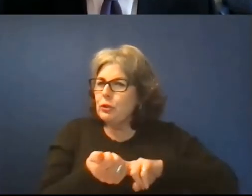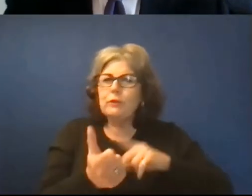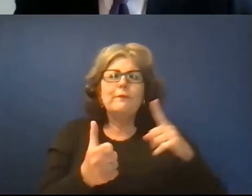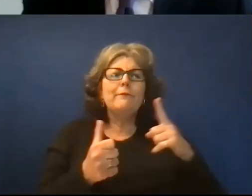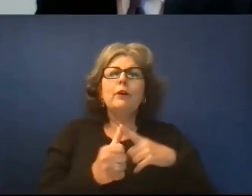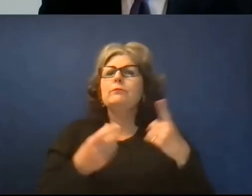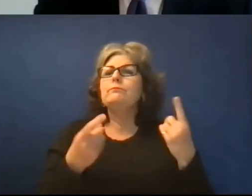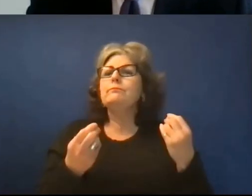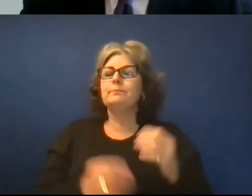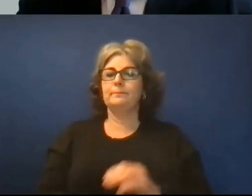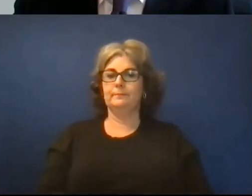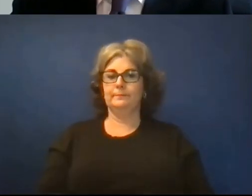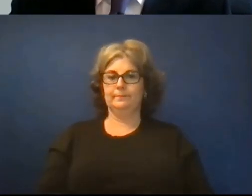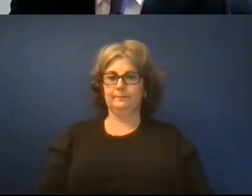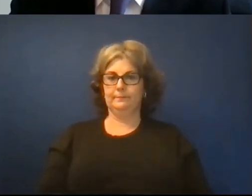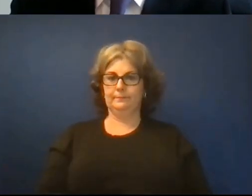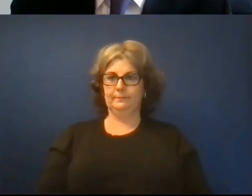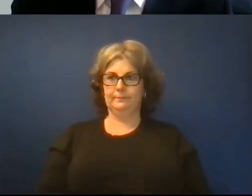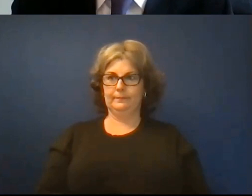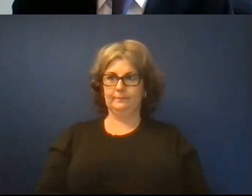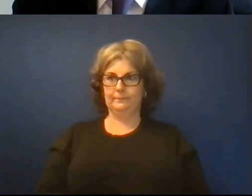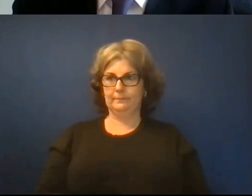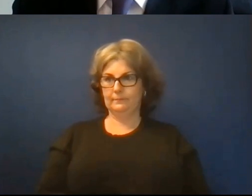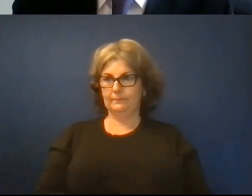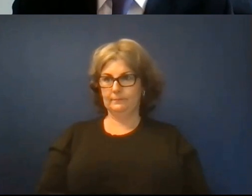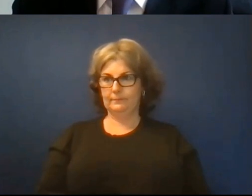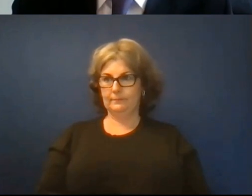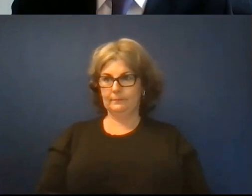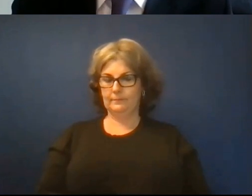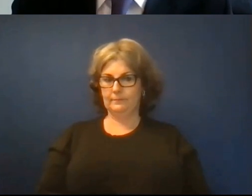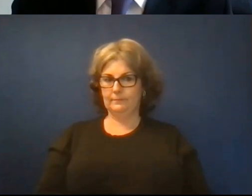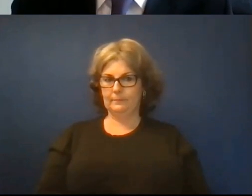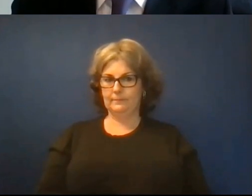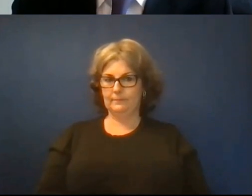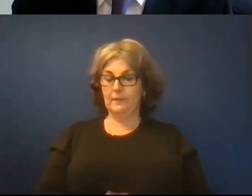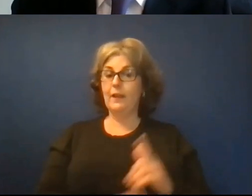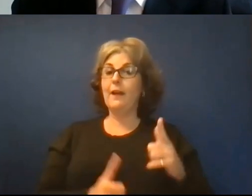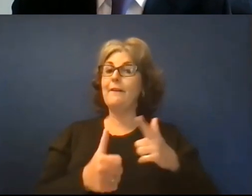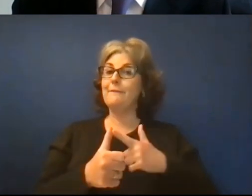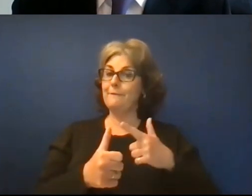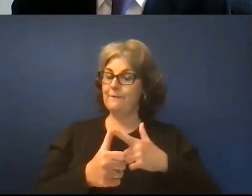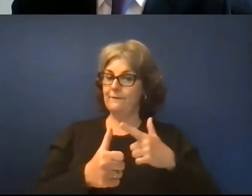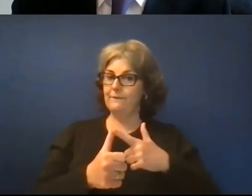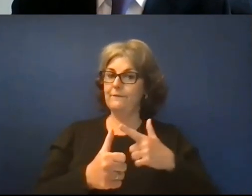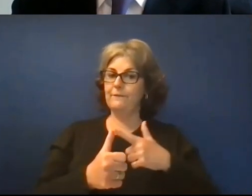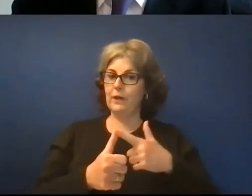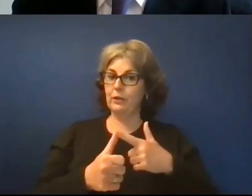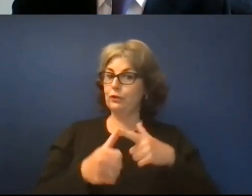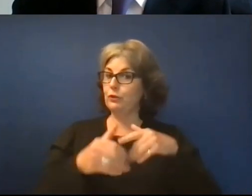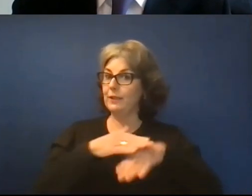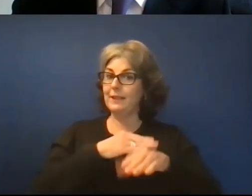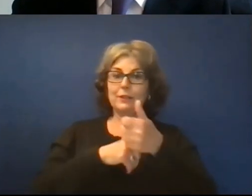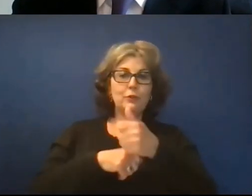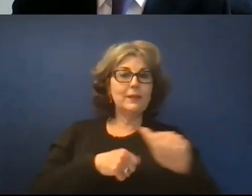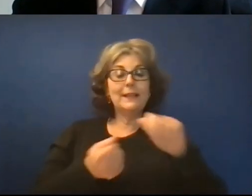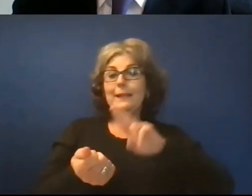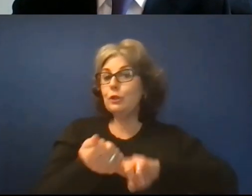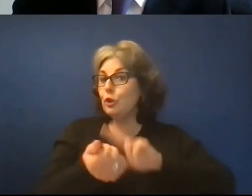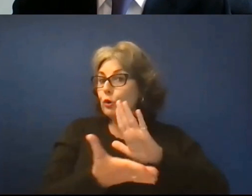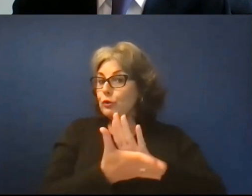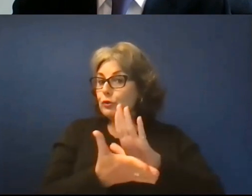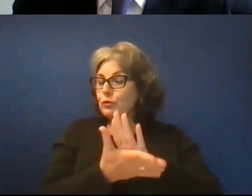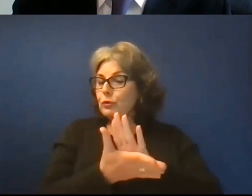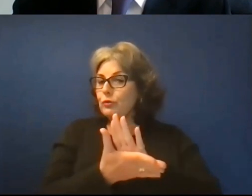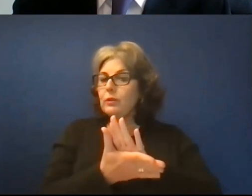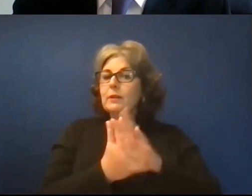begin? So the first step I would say is prerequisites. You know, to get into any nursing school, you have to